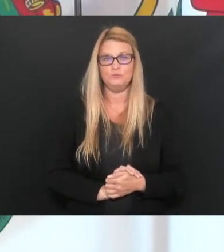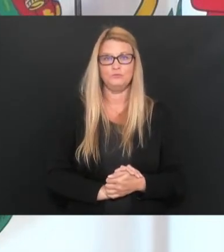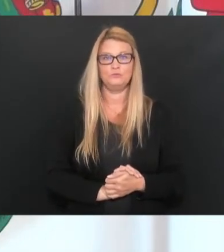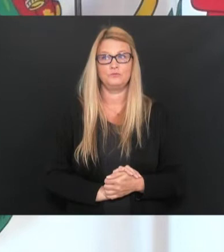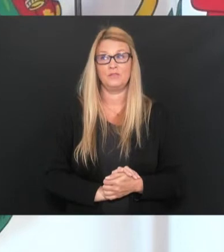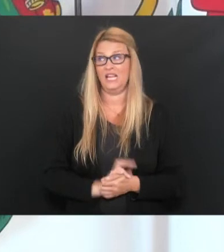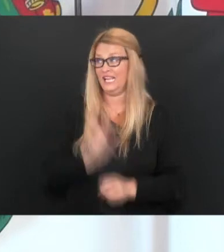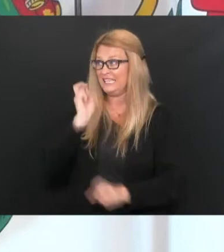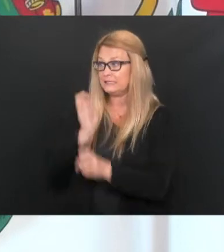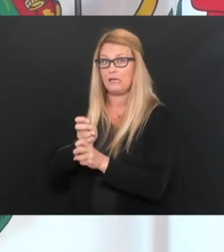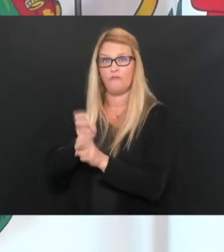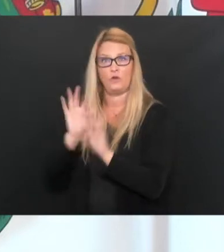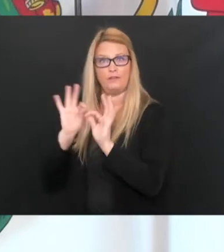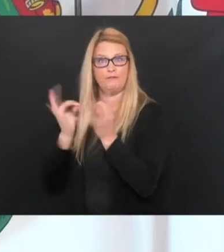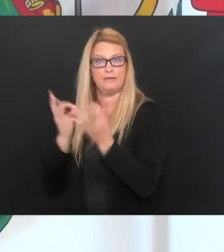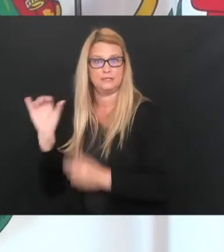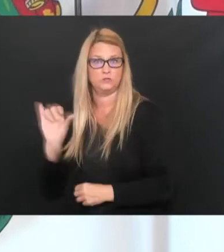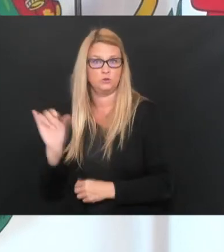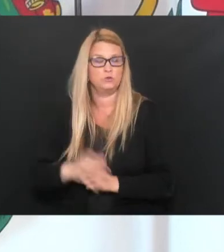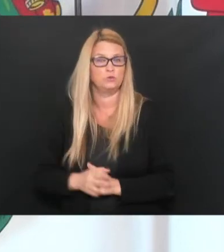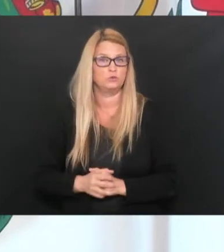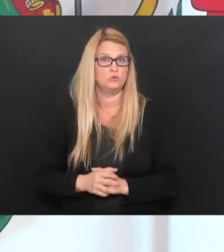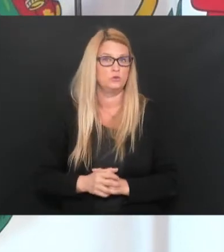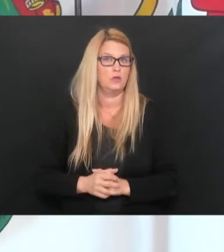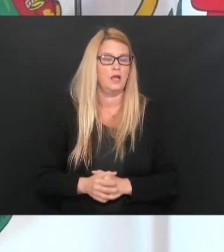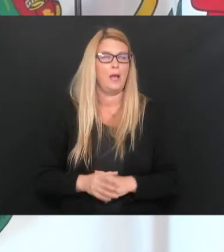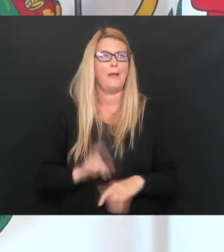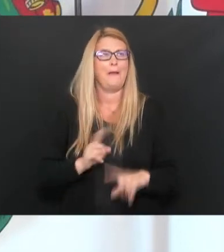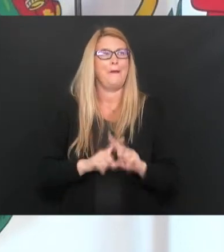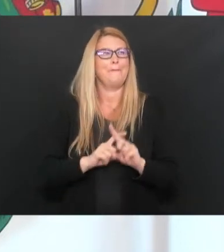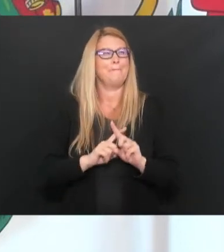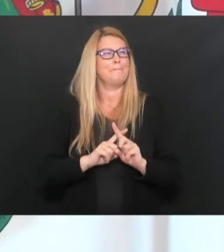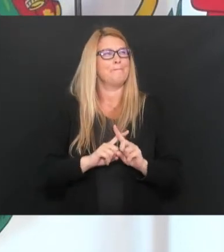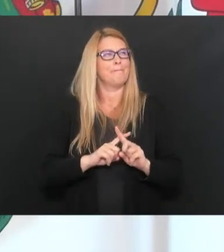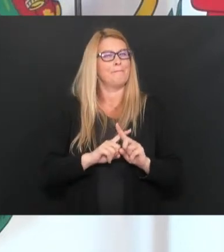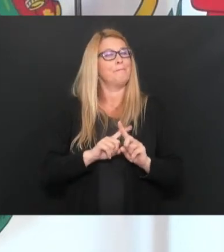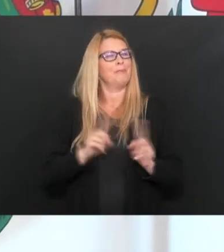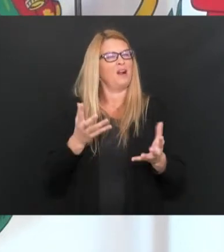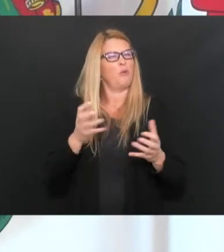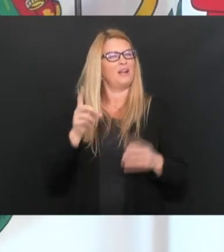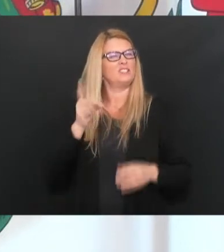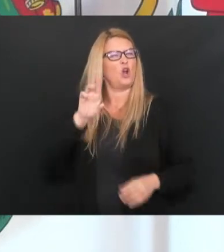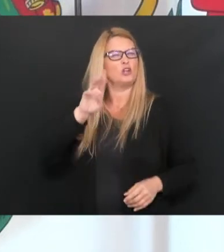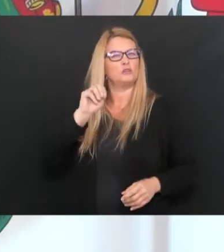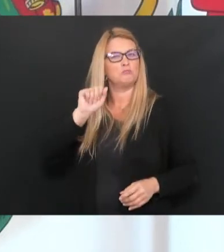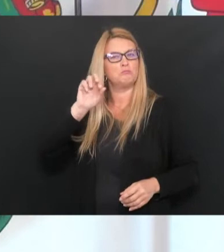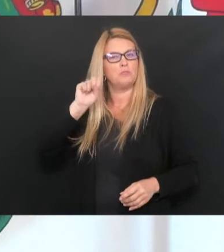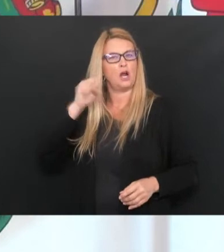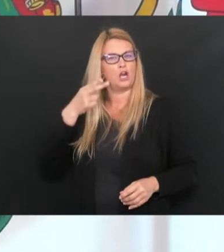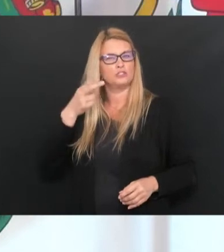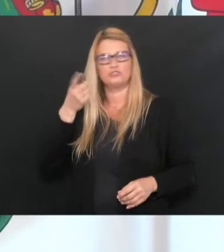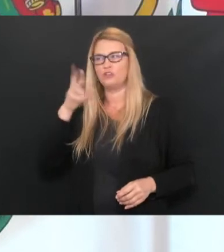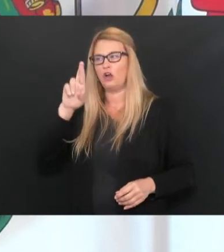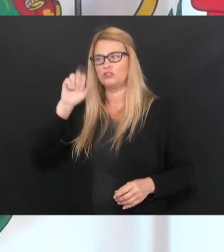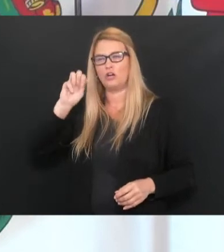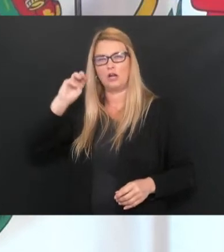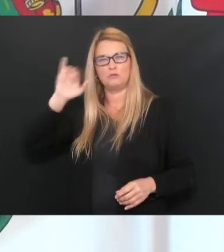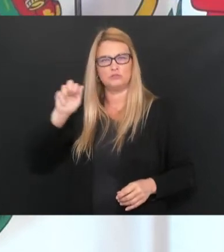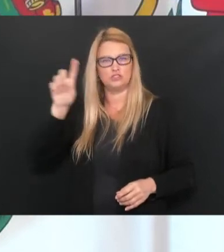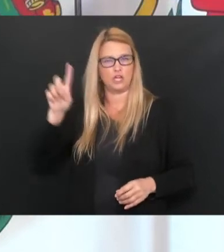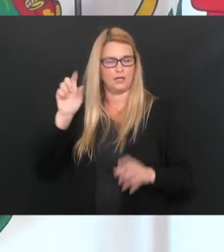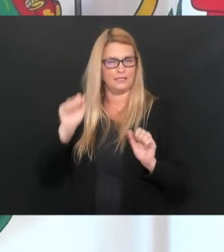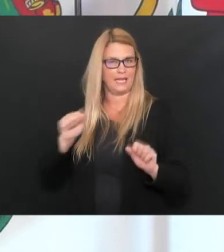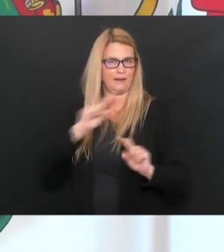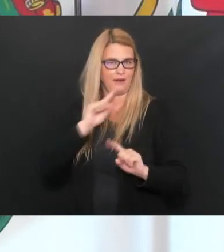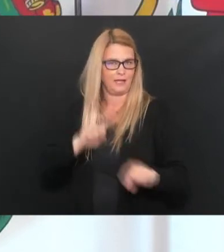on families. Without any question, and I'm going to have Dr. Marsh or Dr. Amjad, maybe Dr. Amjad could come in and follow up